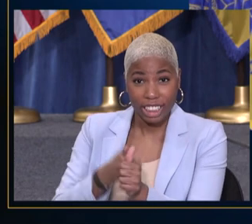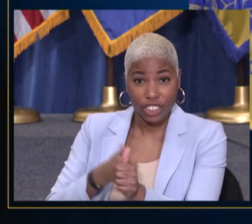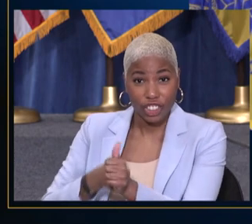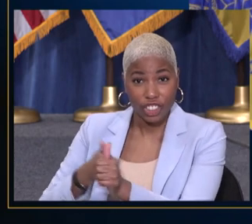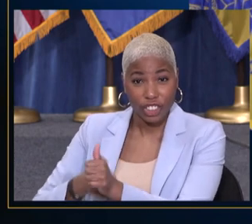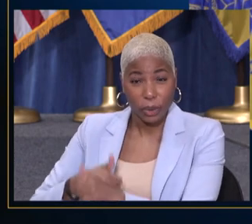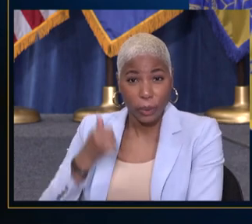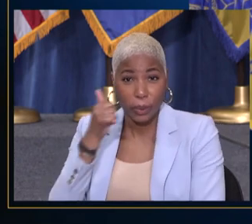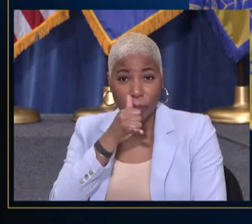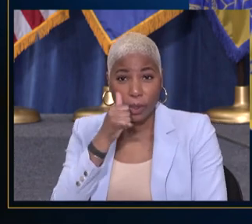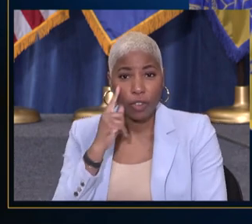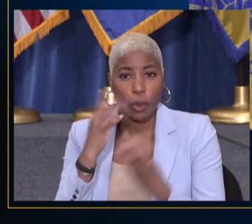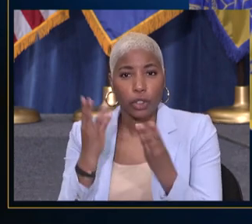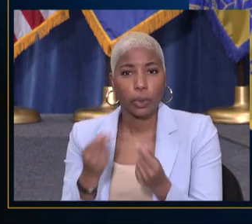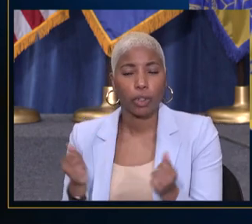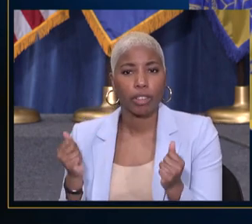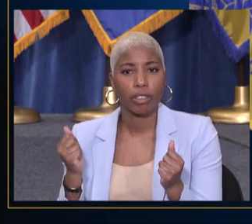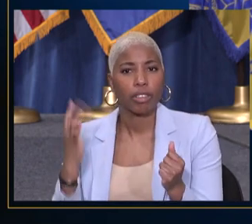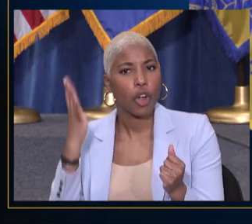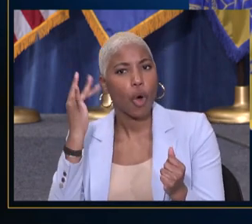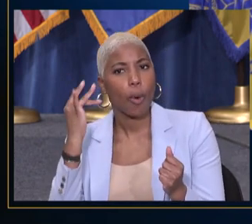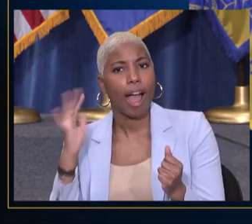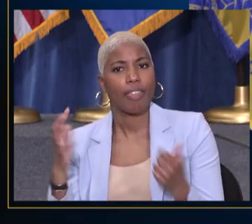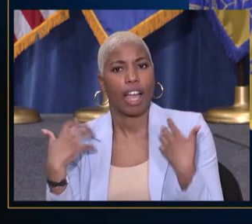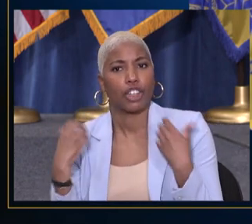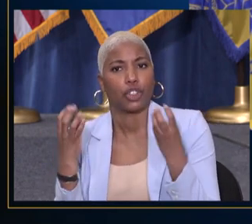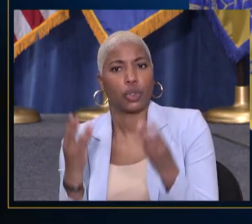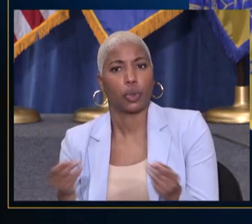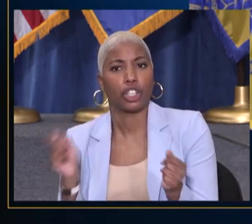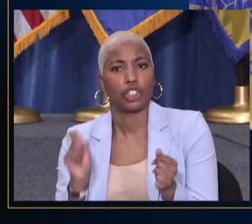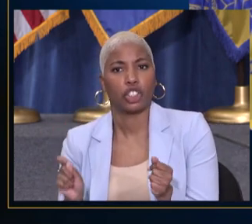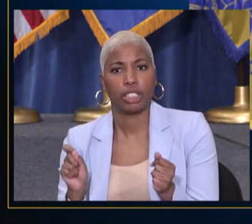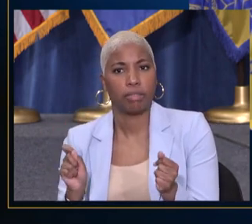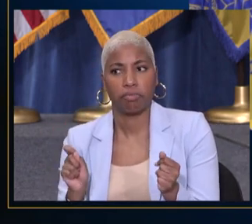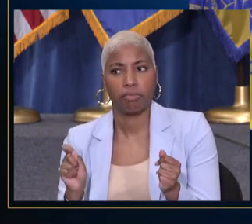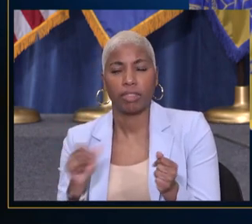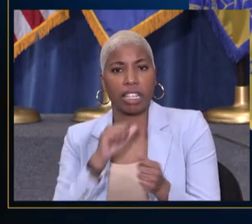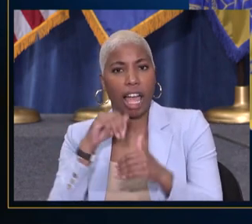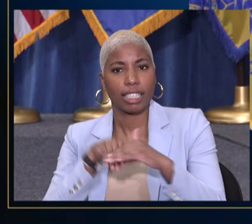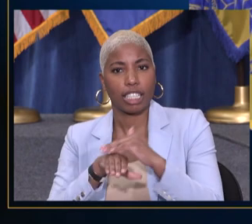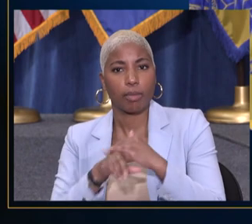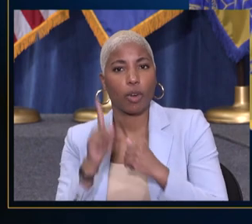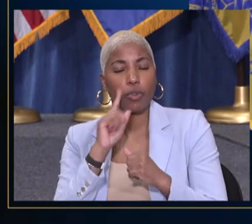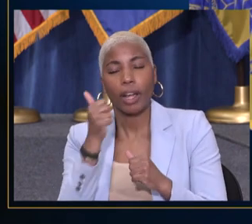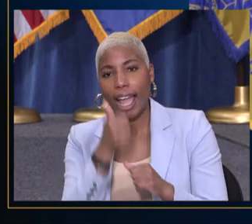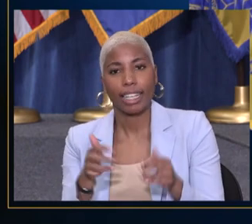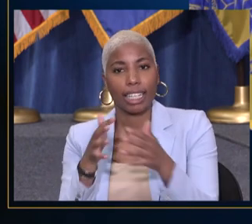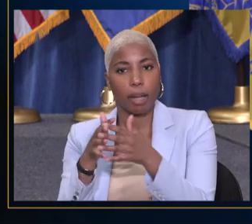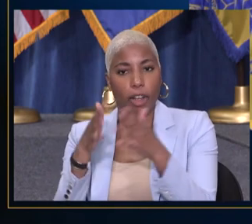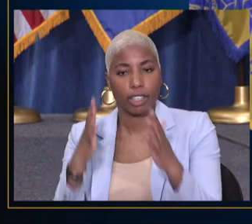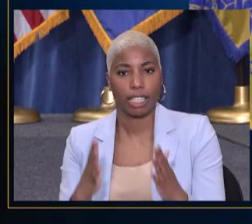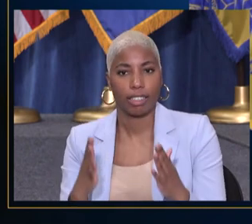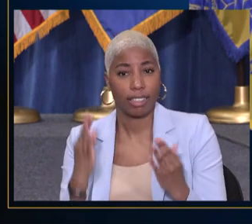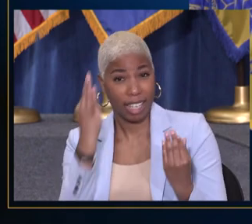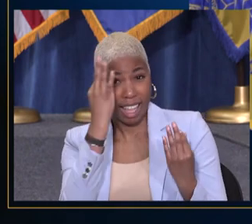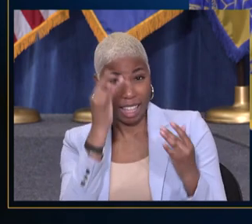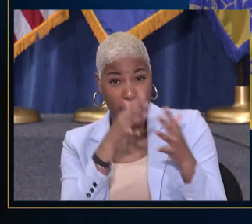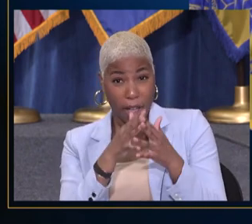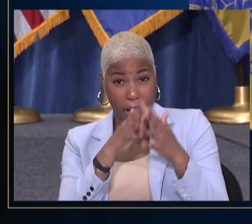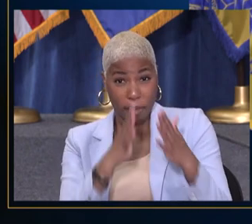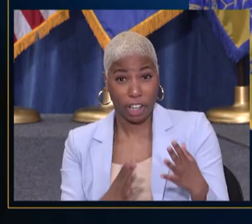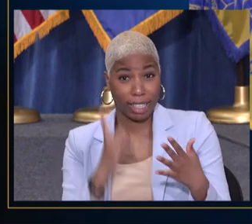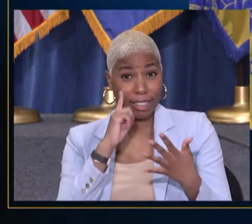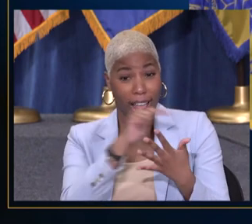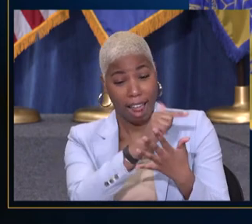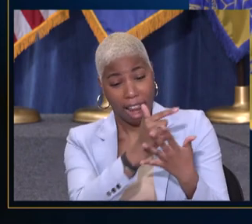cure? Why should that cure be out of reach for any American, especially Americans who for the longest time were at the end of the line